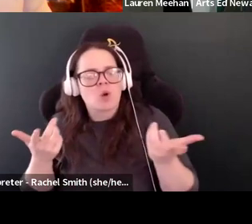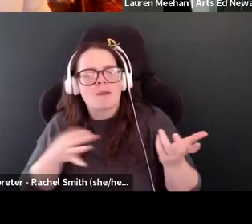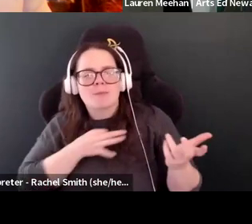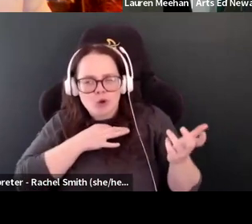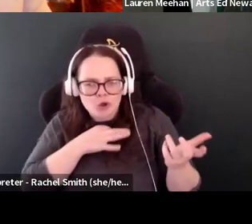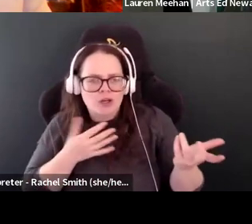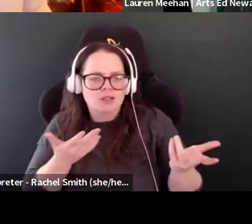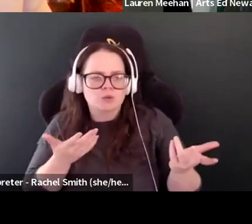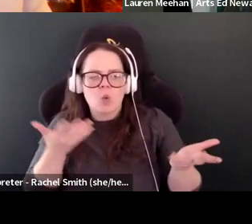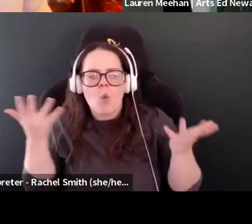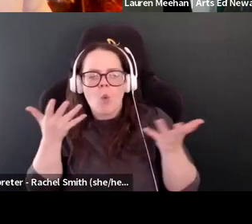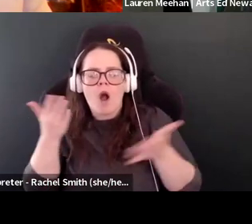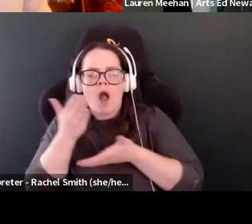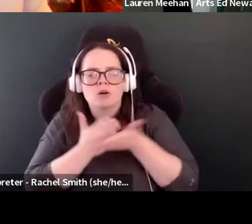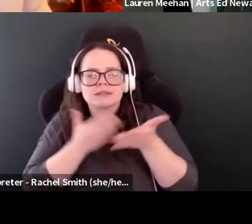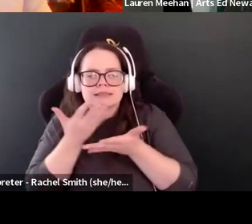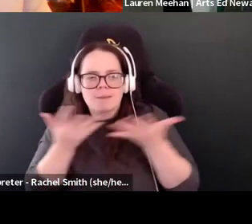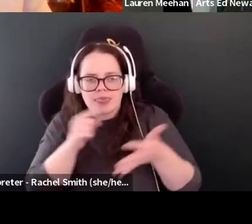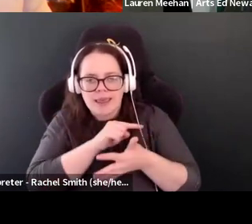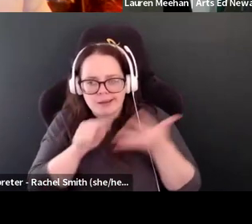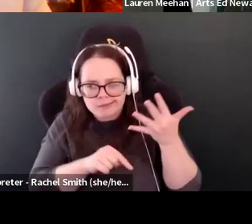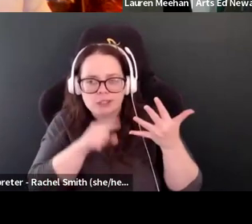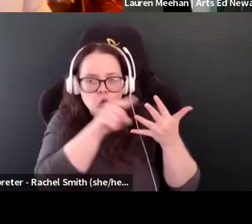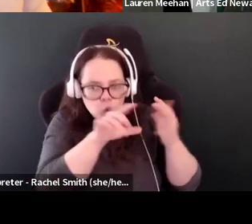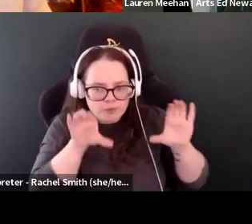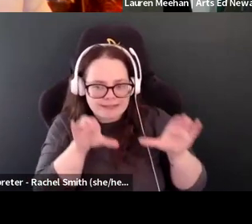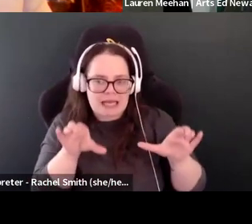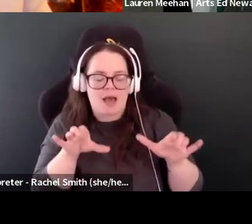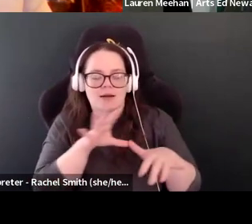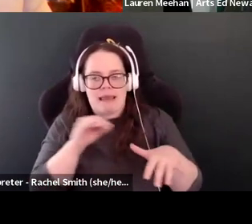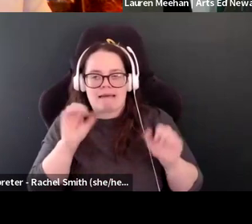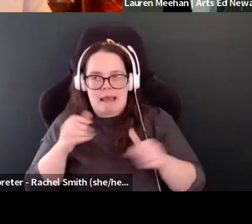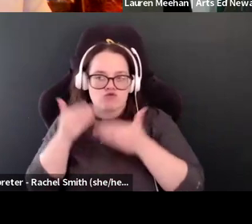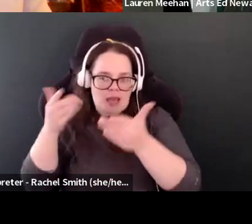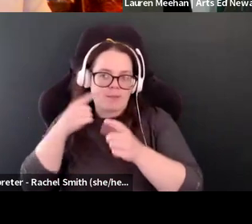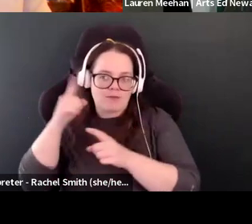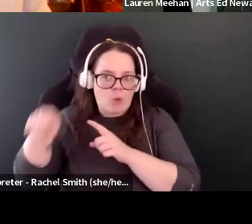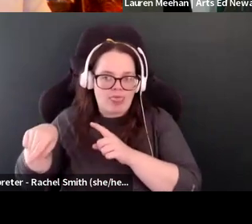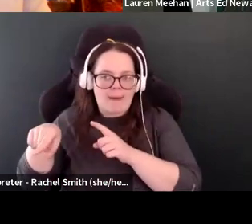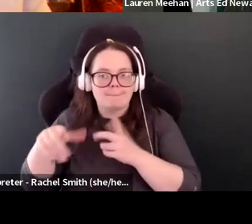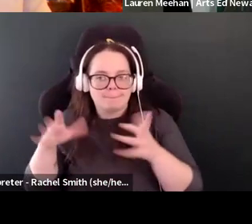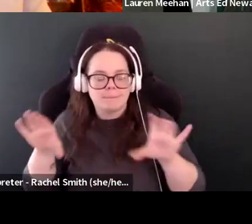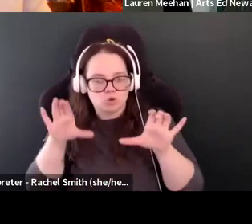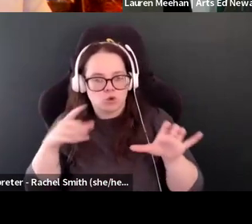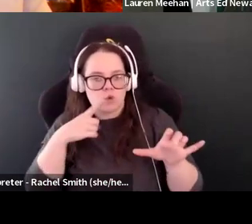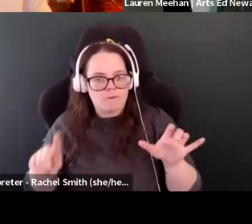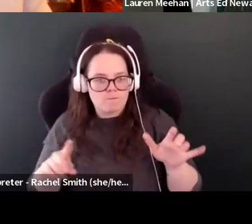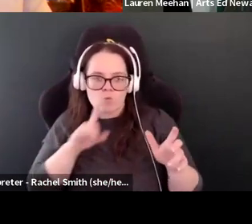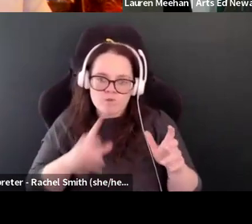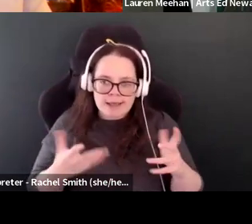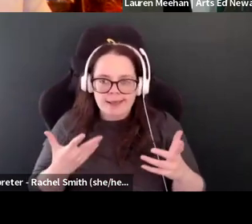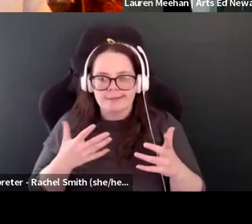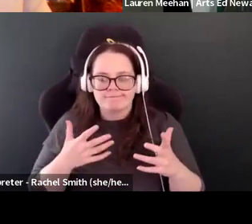that you have done and can recommend for them to do to get plugged into